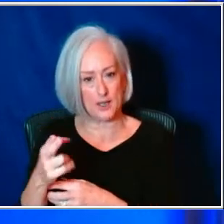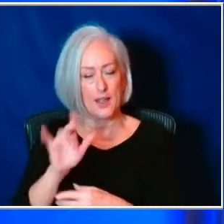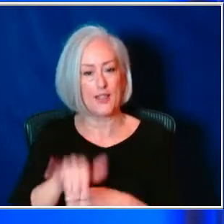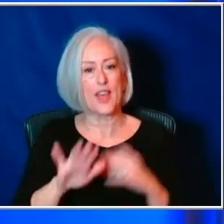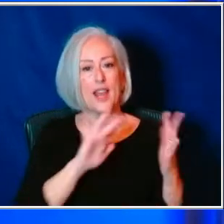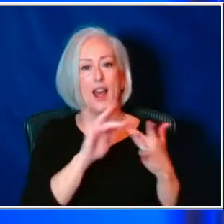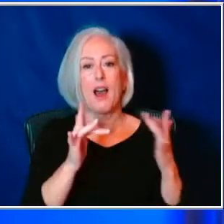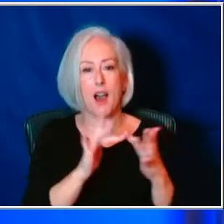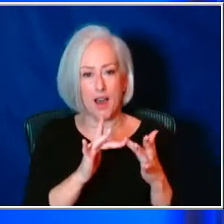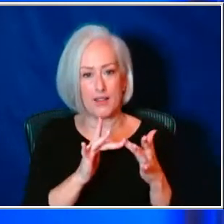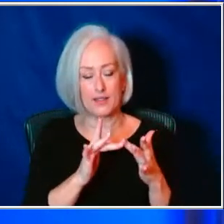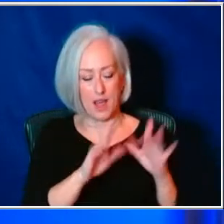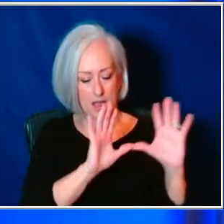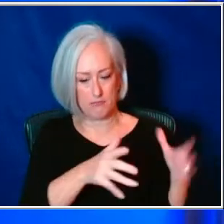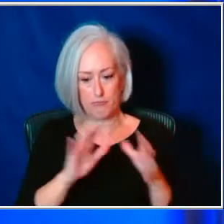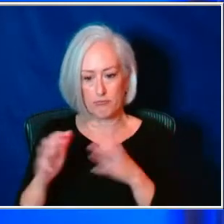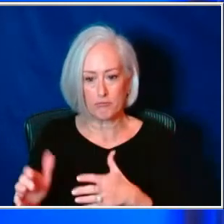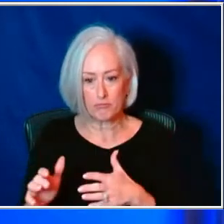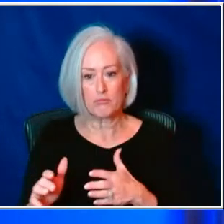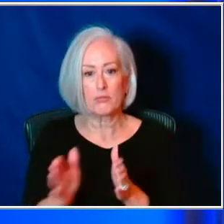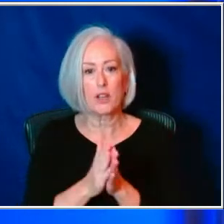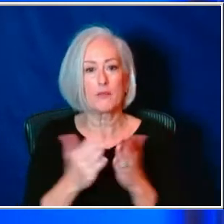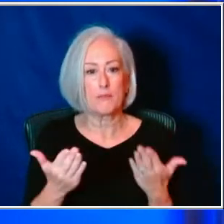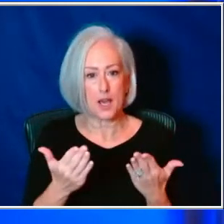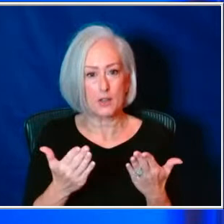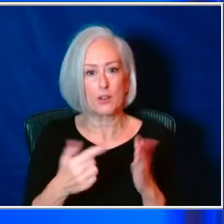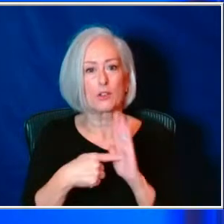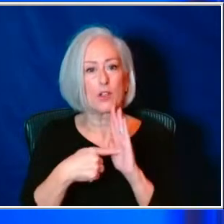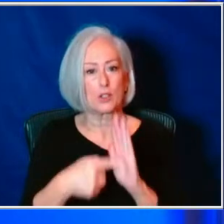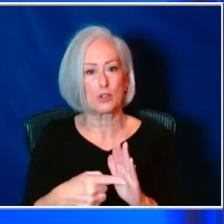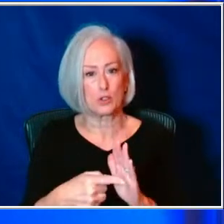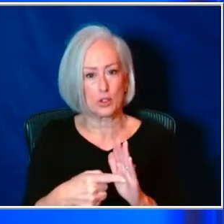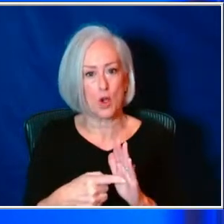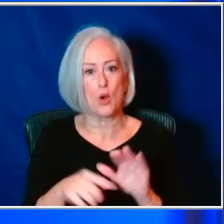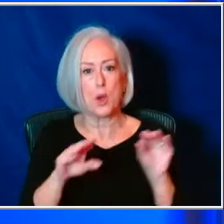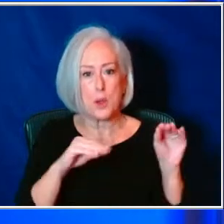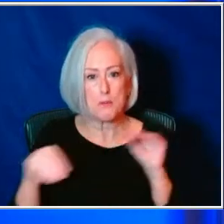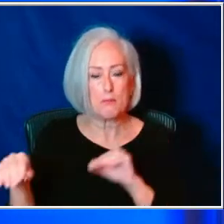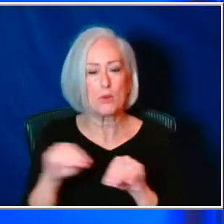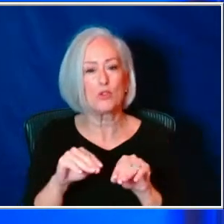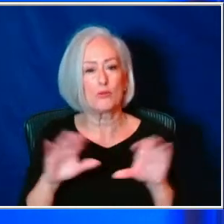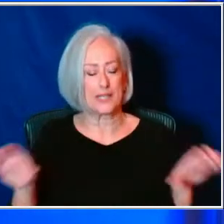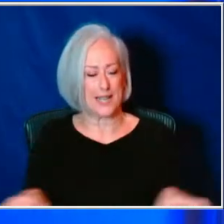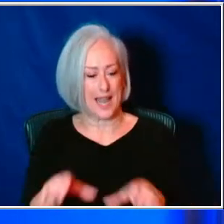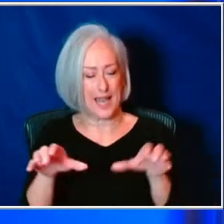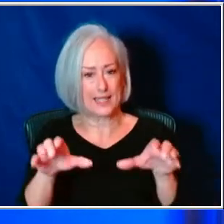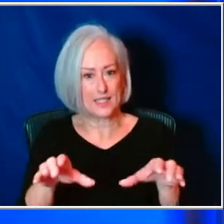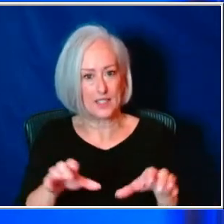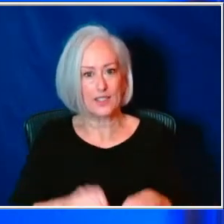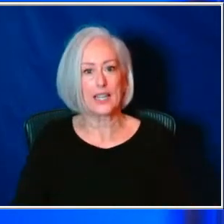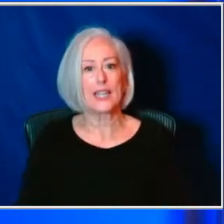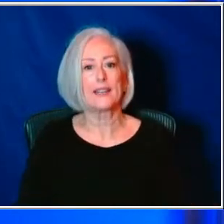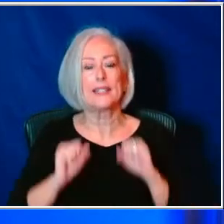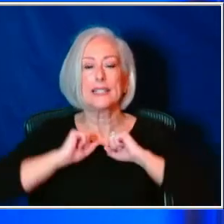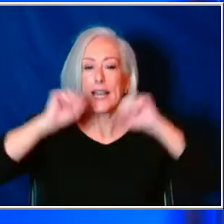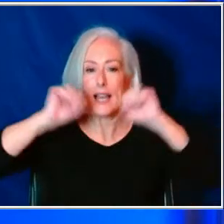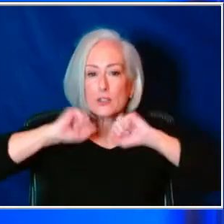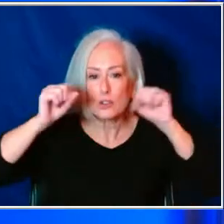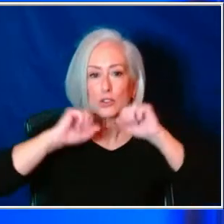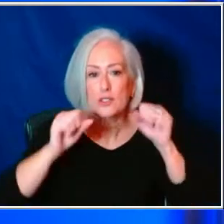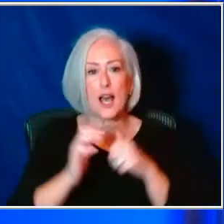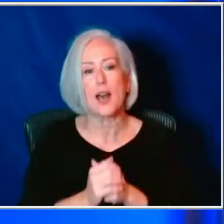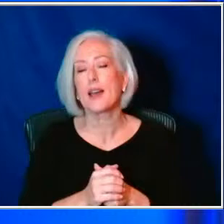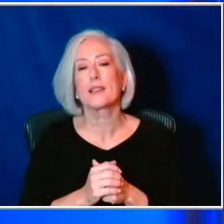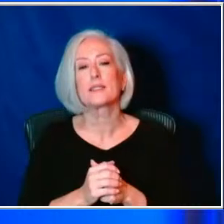modules which really focus on the tenets of movement and activity, exercise being a part of that, as well